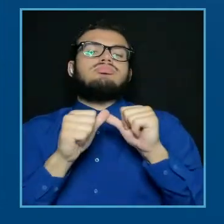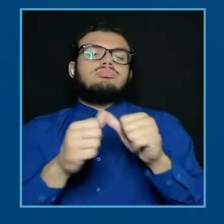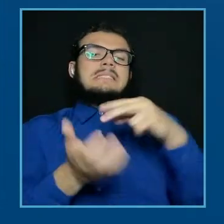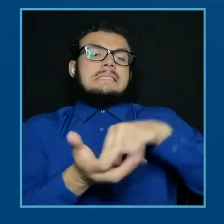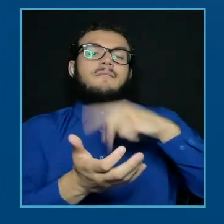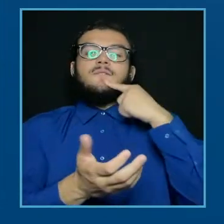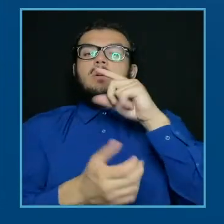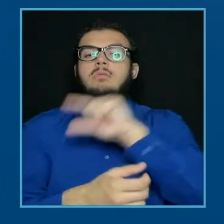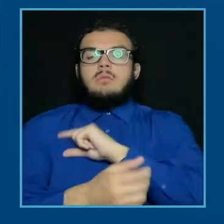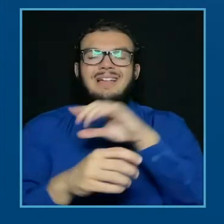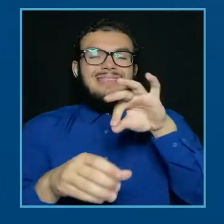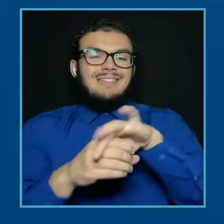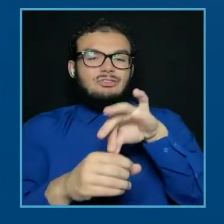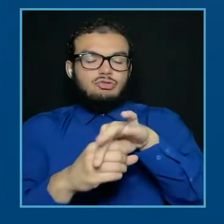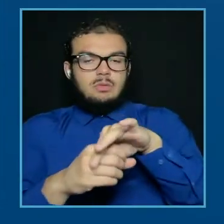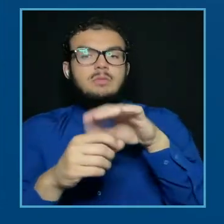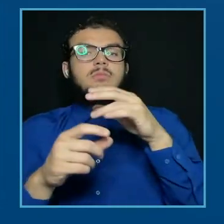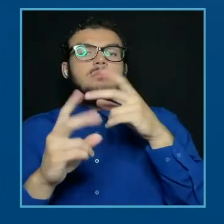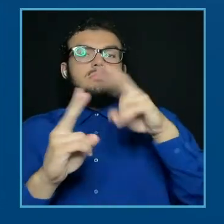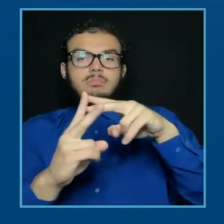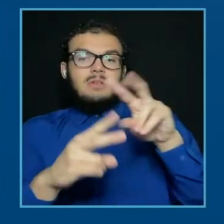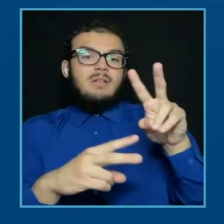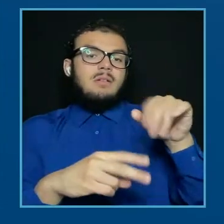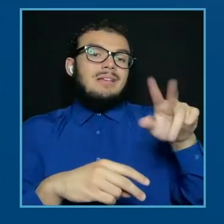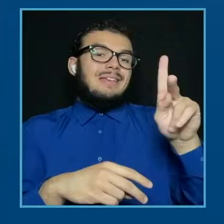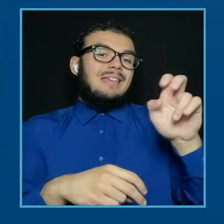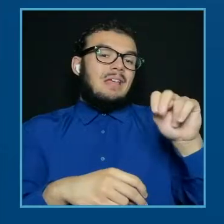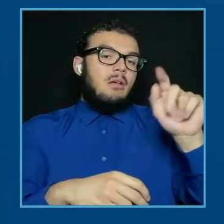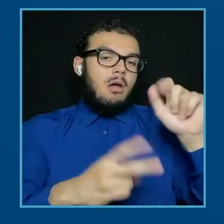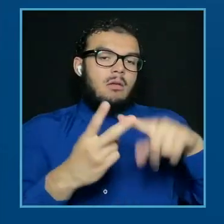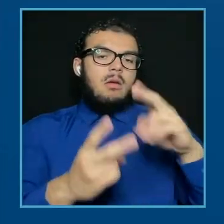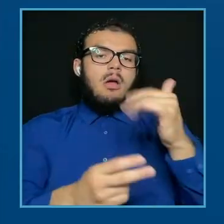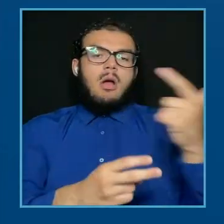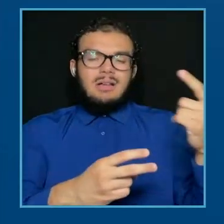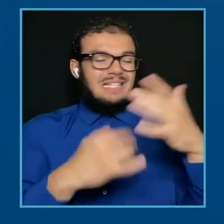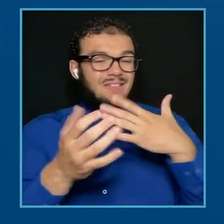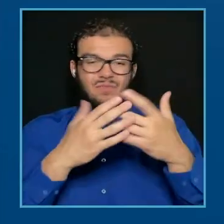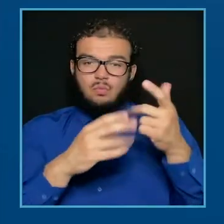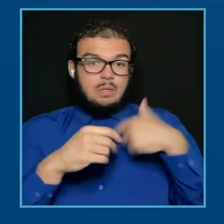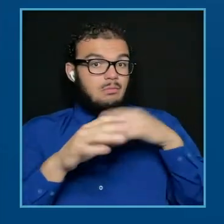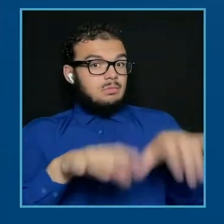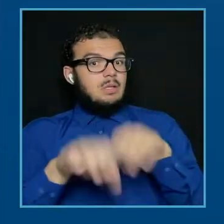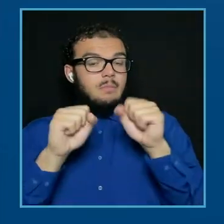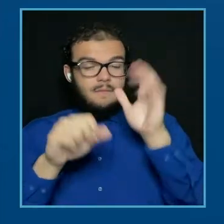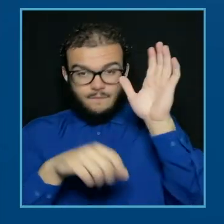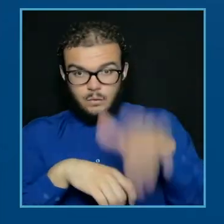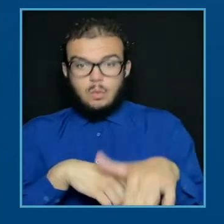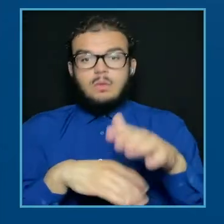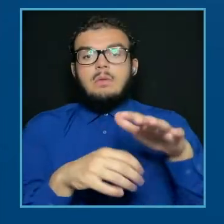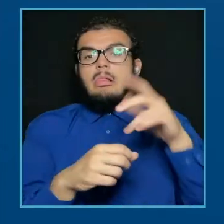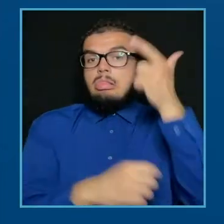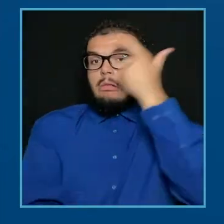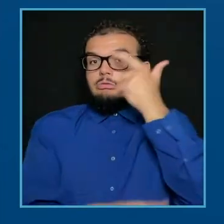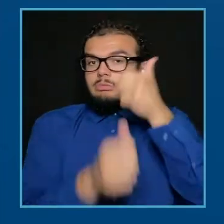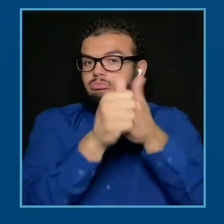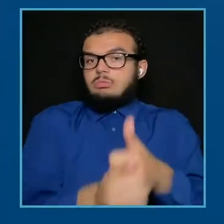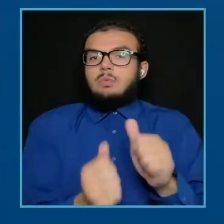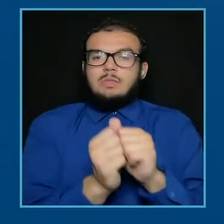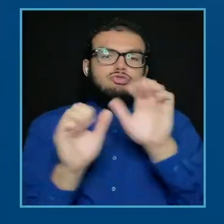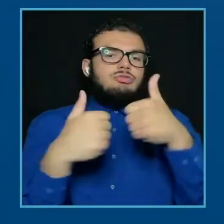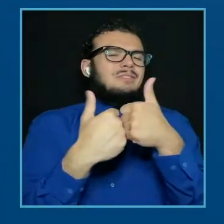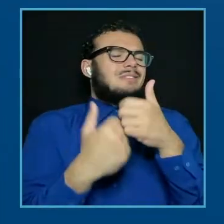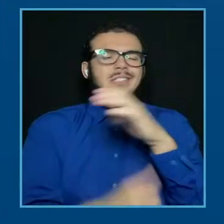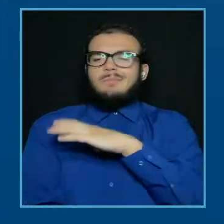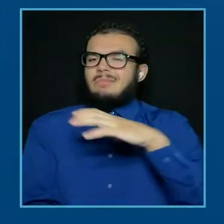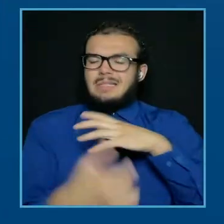these remaining 2 positions. Those would be Vice Chairs Kenyatta and Hogg. So even were we to adopt the entirety of the logic of the challenge, the committee is